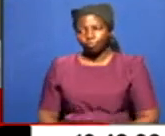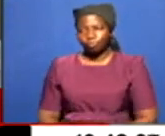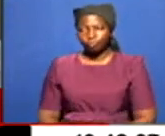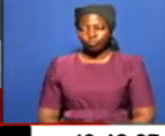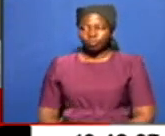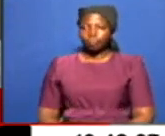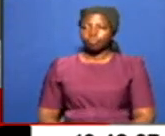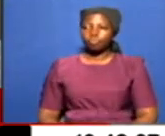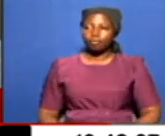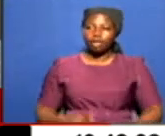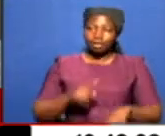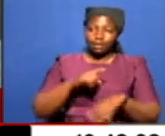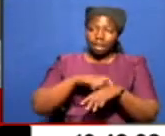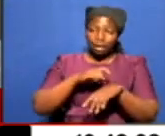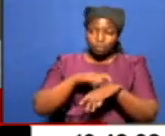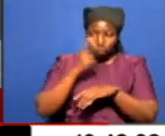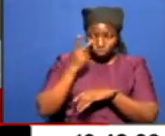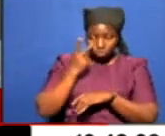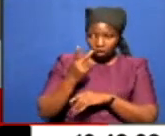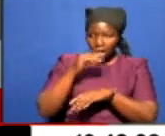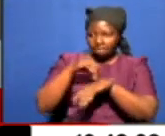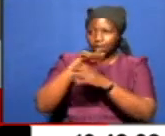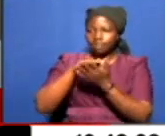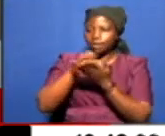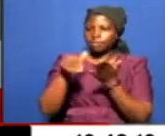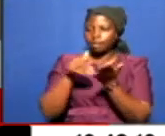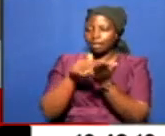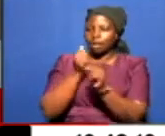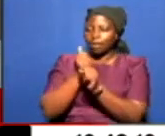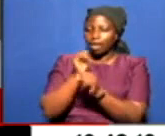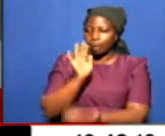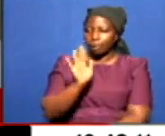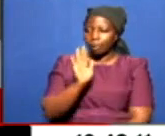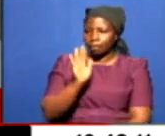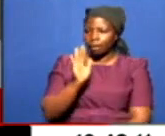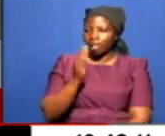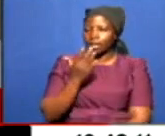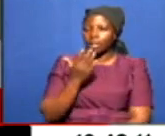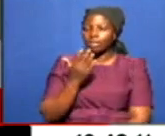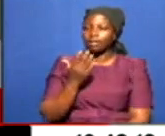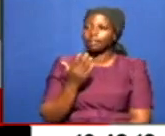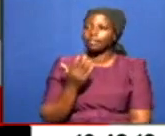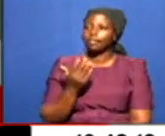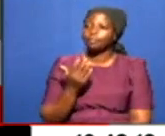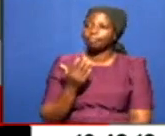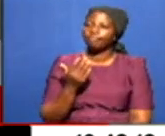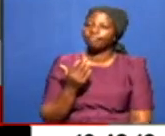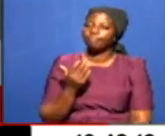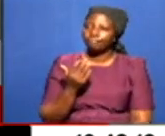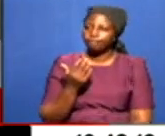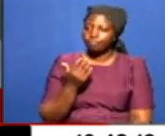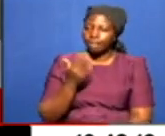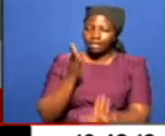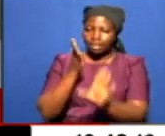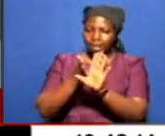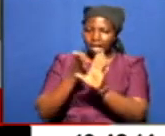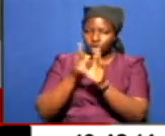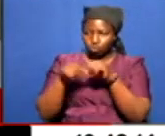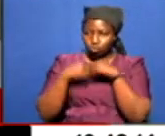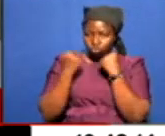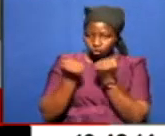the center is doing, mm-hmm. The pillar for psychosocial